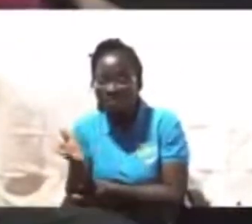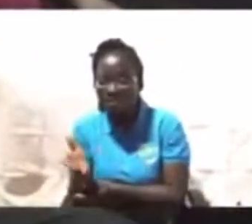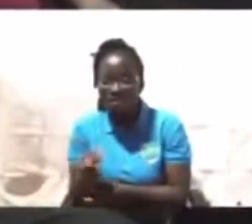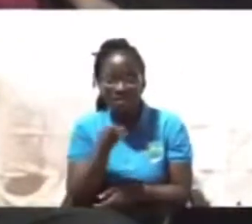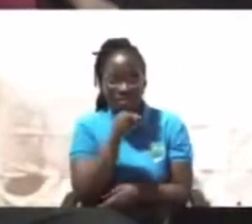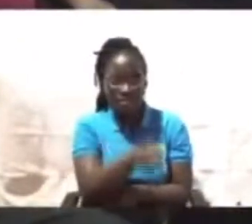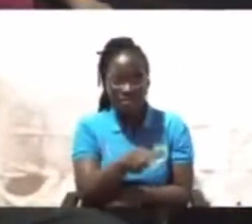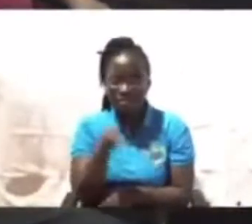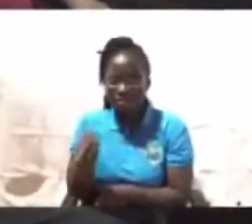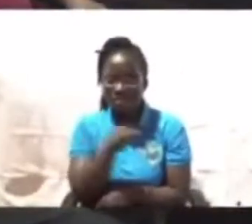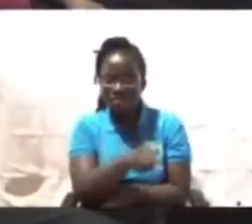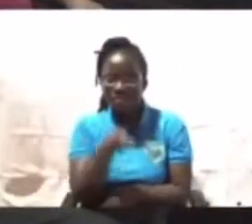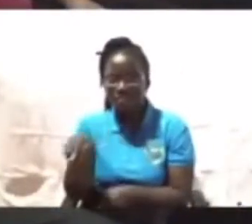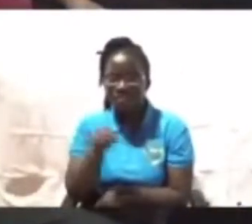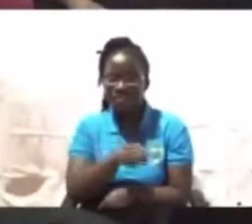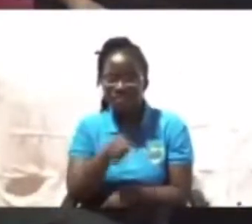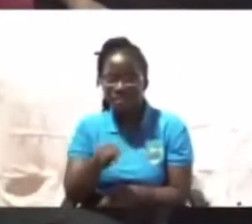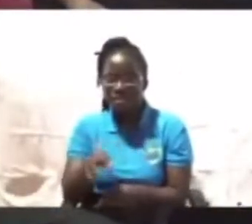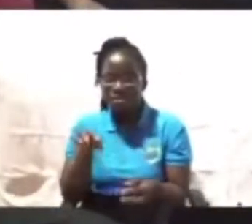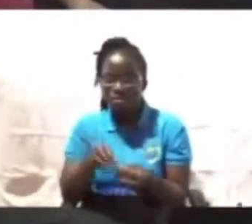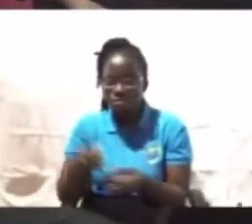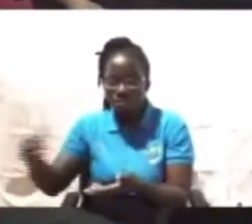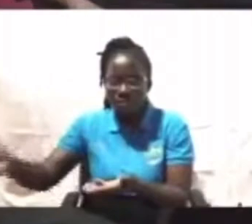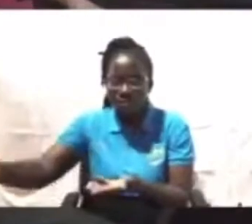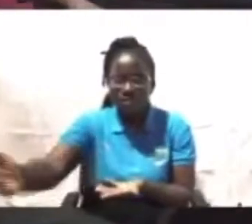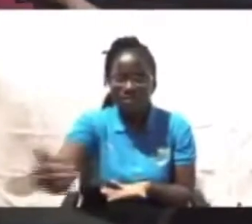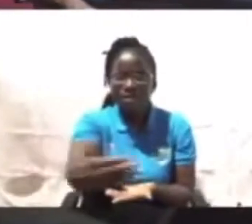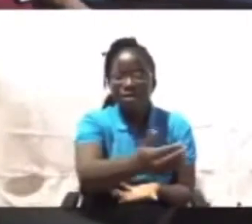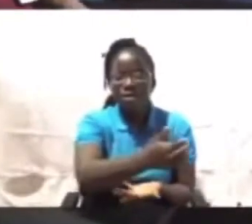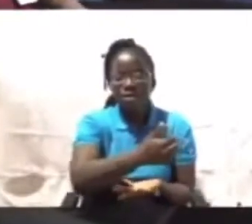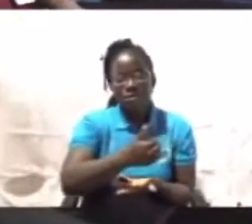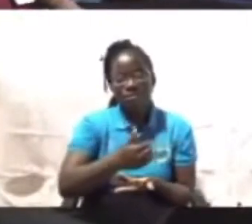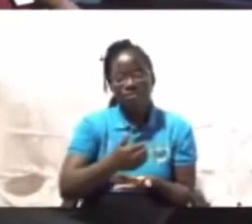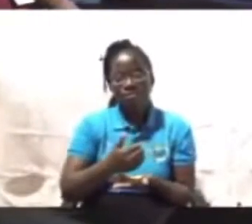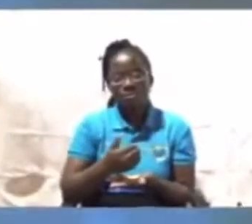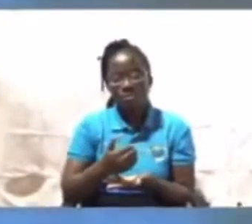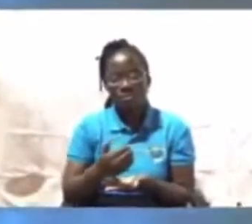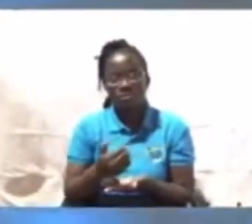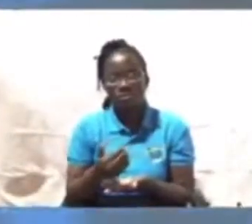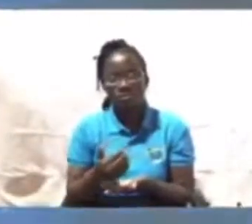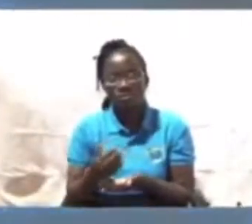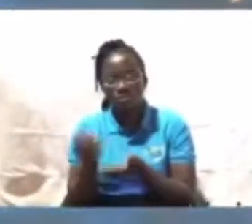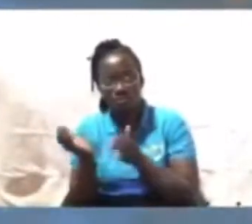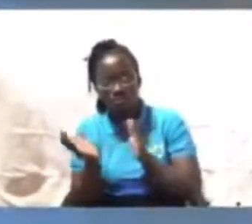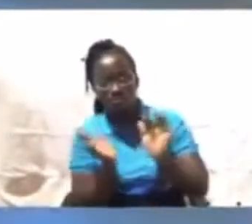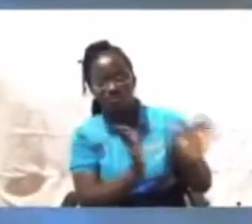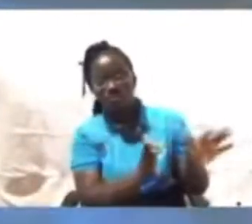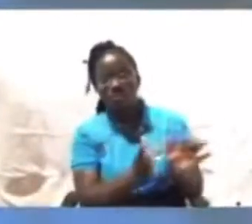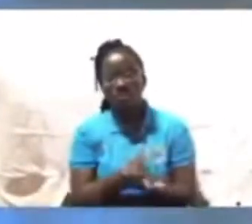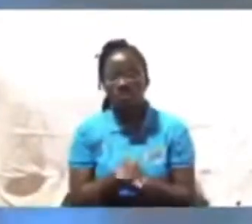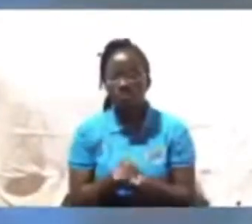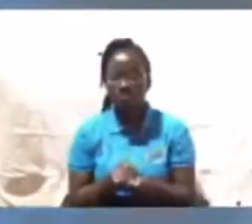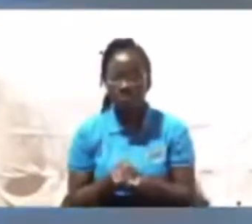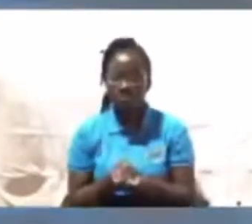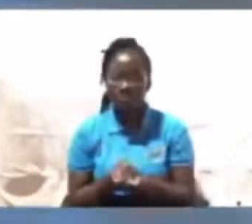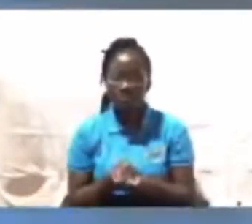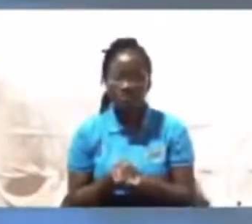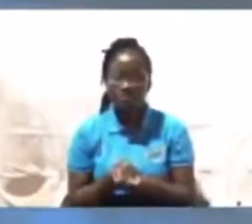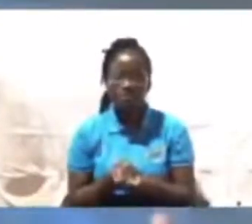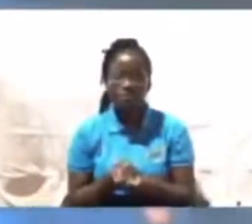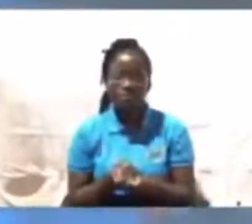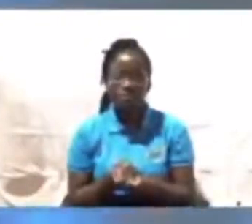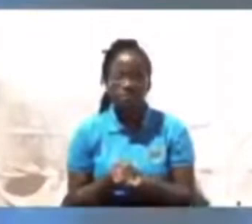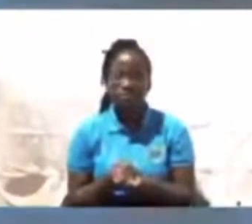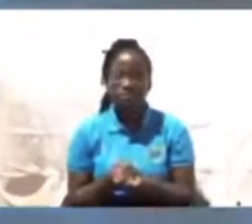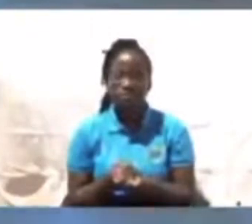praise the lord hallelujah na prayer camp bi wa ye ho ena me di match sonum